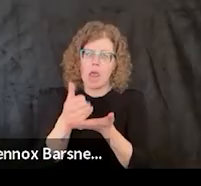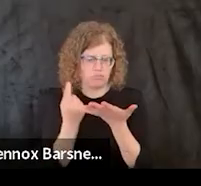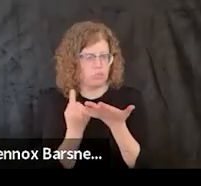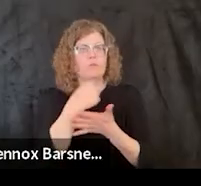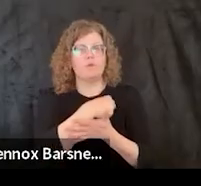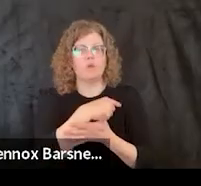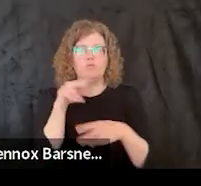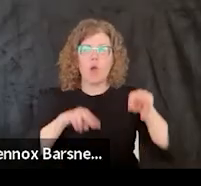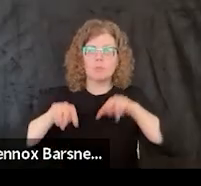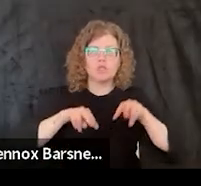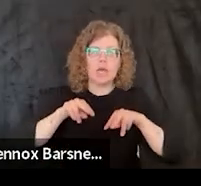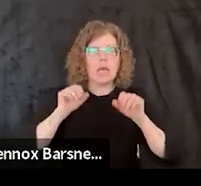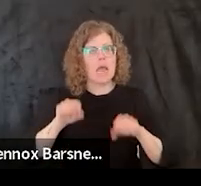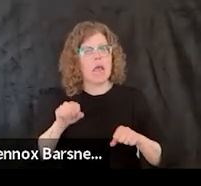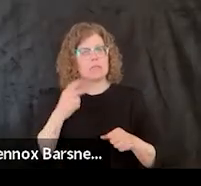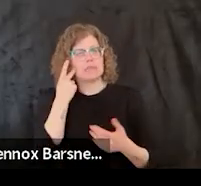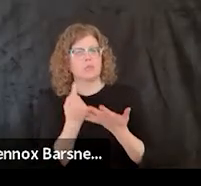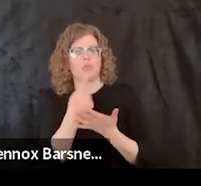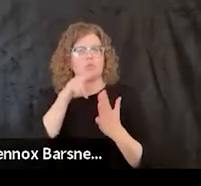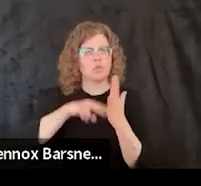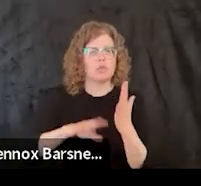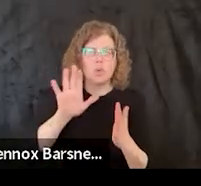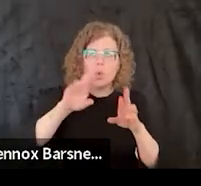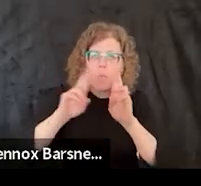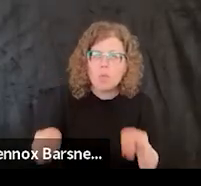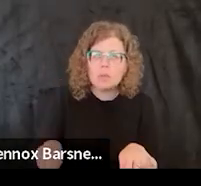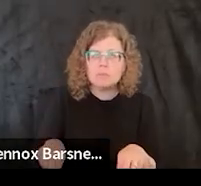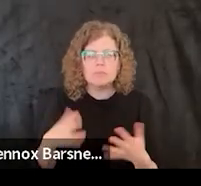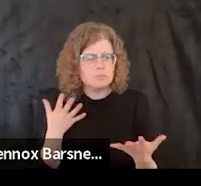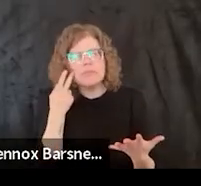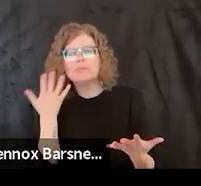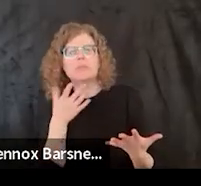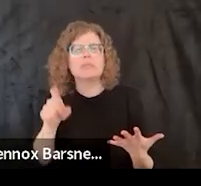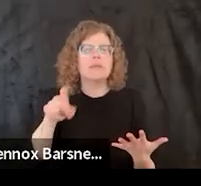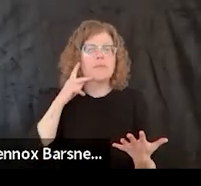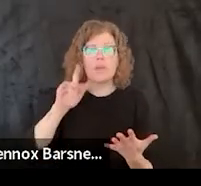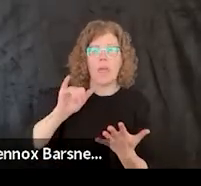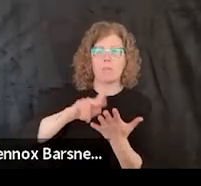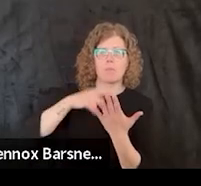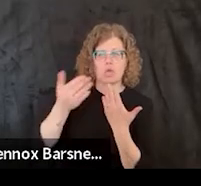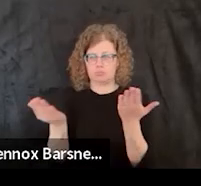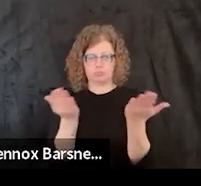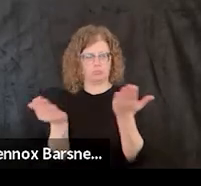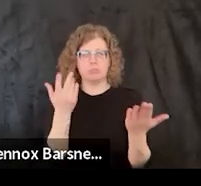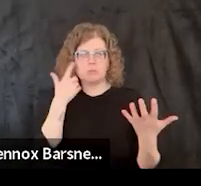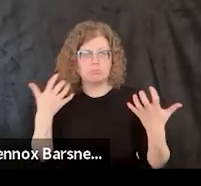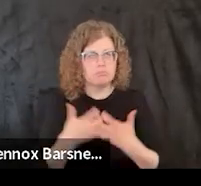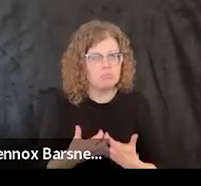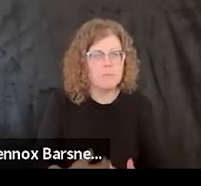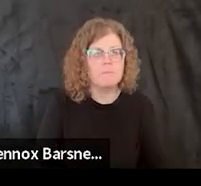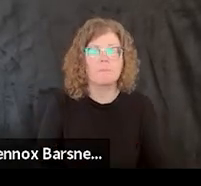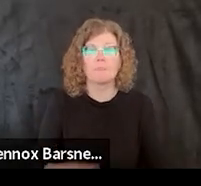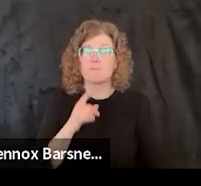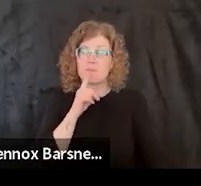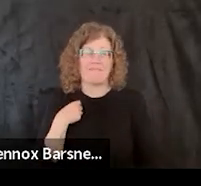practice when you're at your career. There are many valuable experiences and entry points into